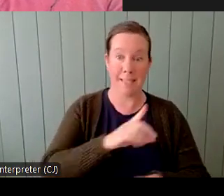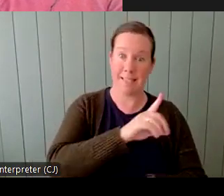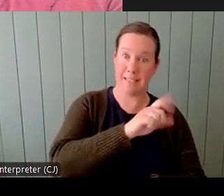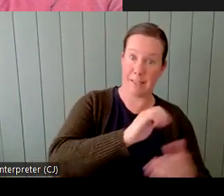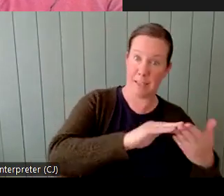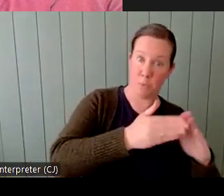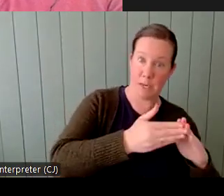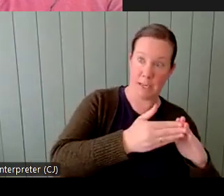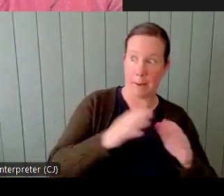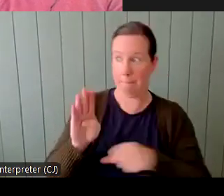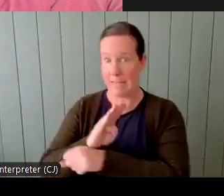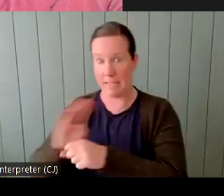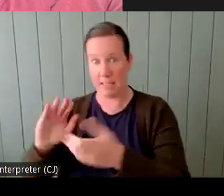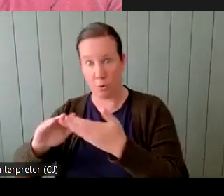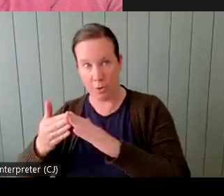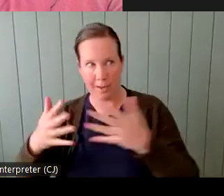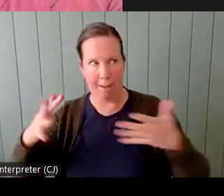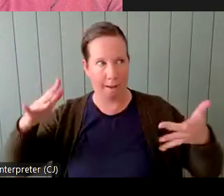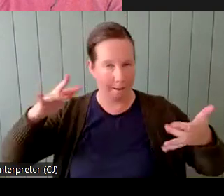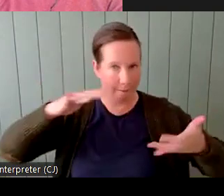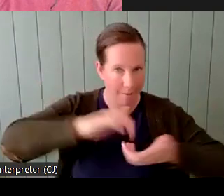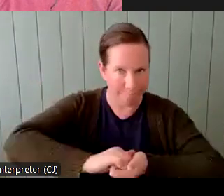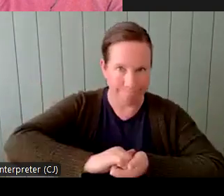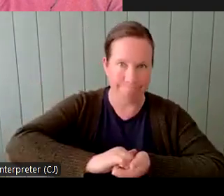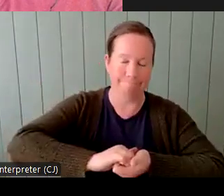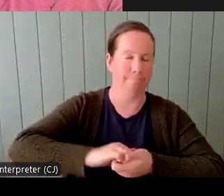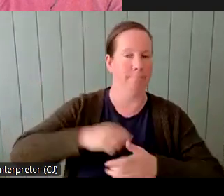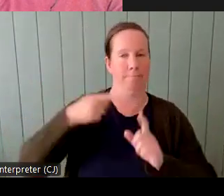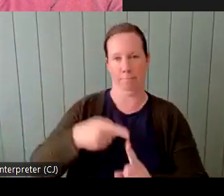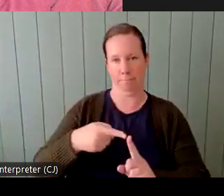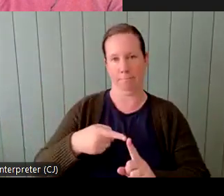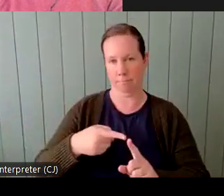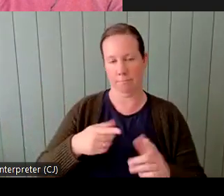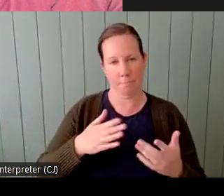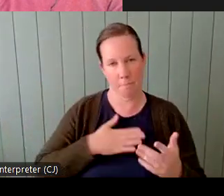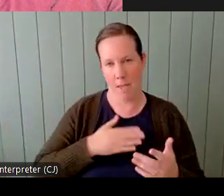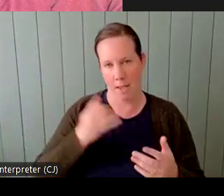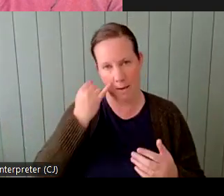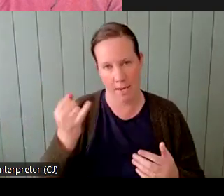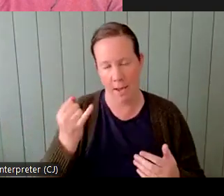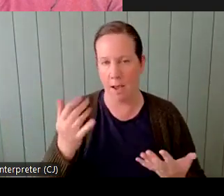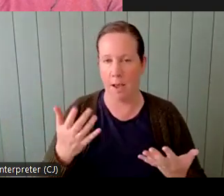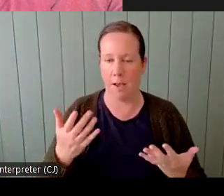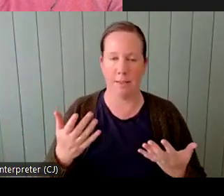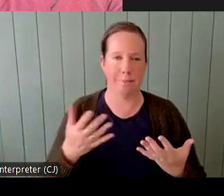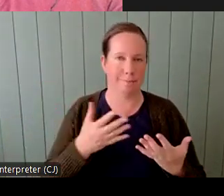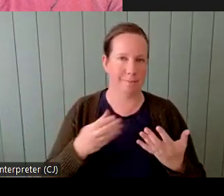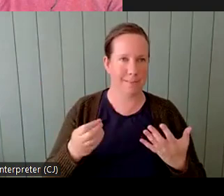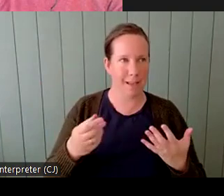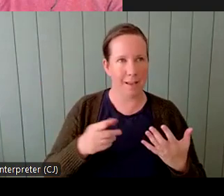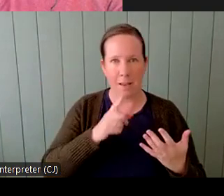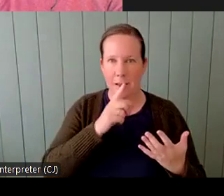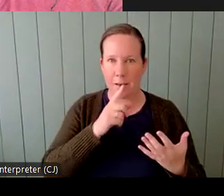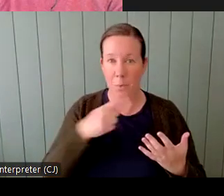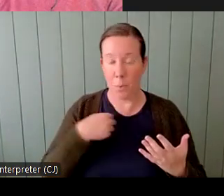in a nutshell, is what we are trying to do. And that's how the ecosystem that I talked about is what we have